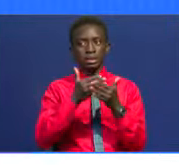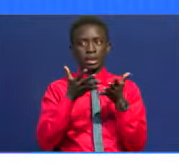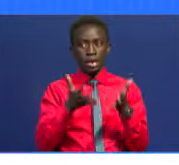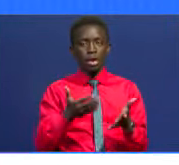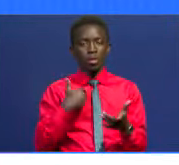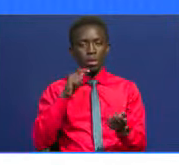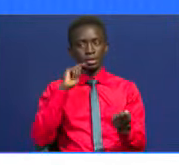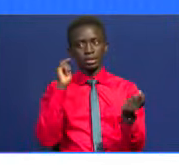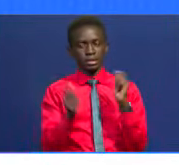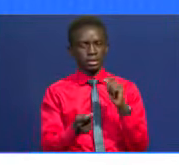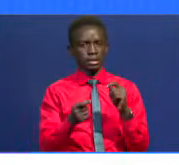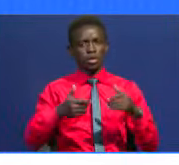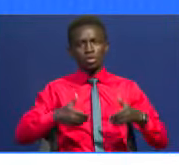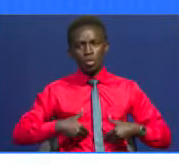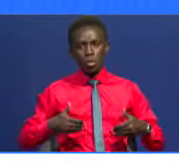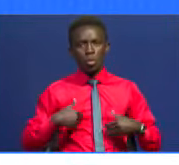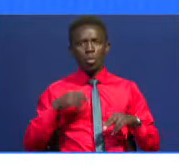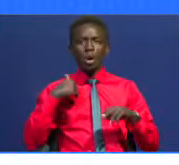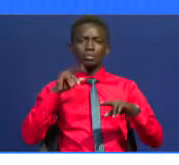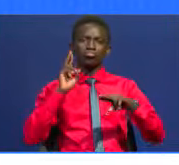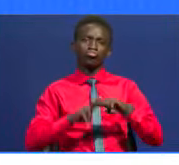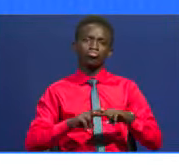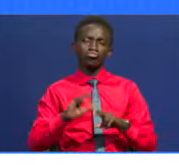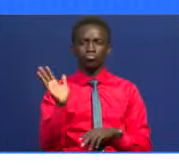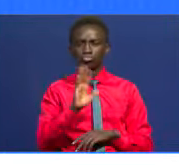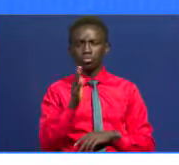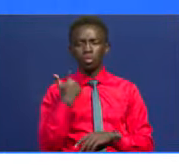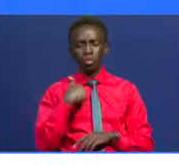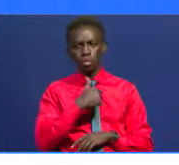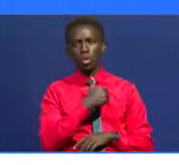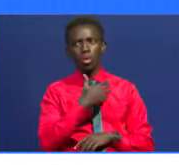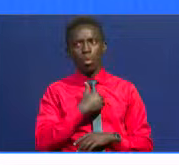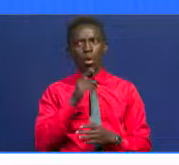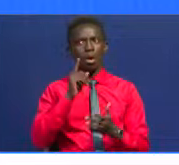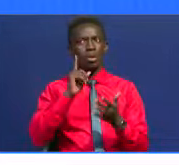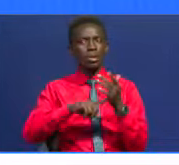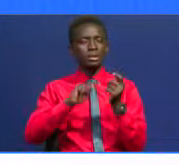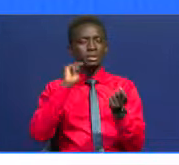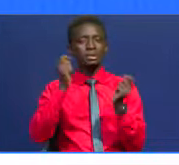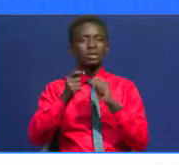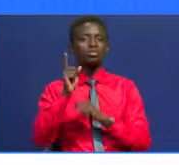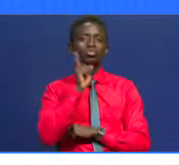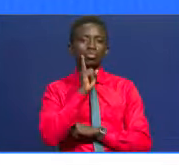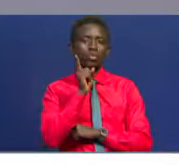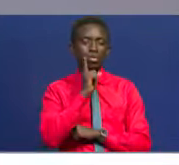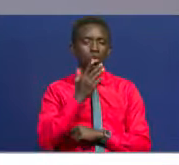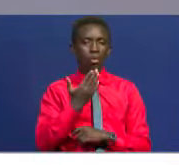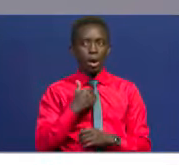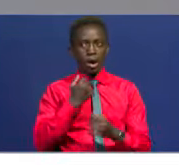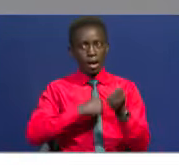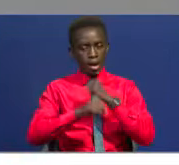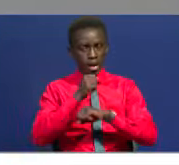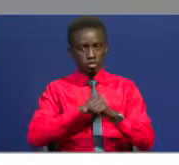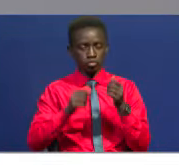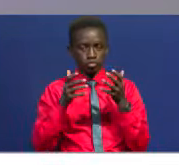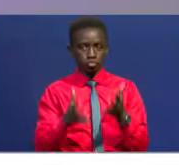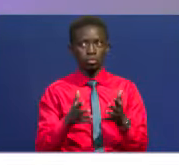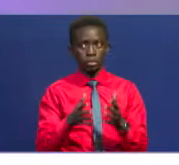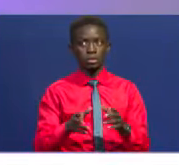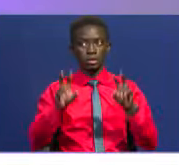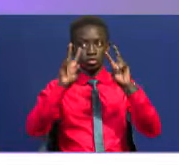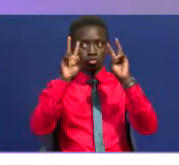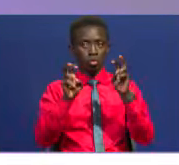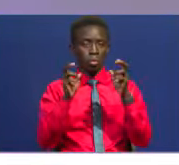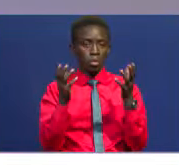don't want to sit here. We look for what's a change for tomorrow, that we need to take an action today. Under the theme One